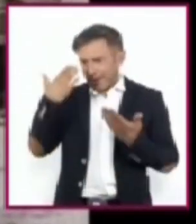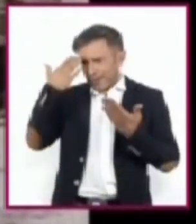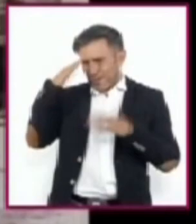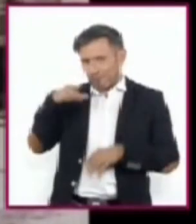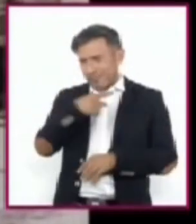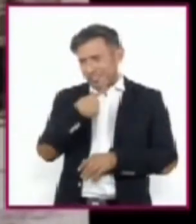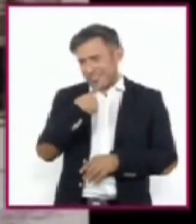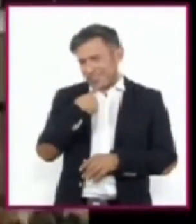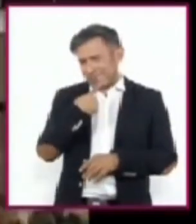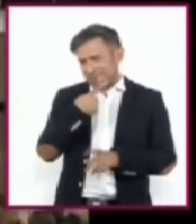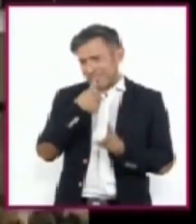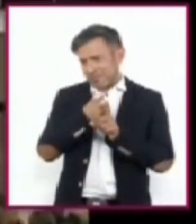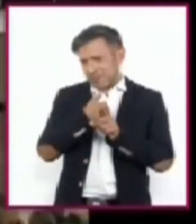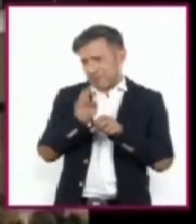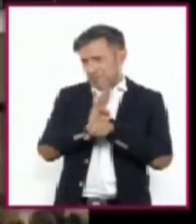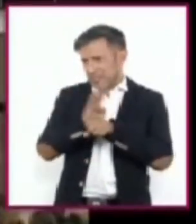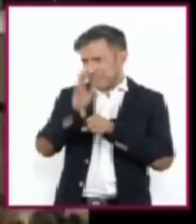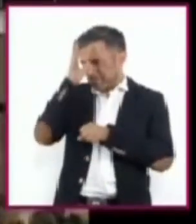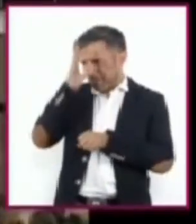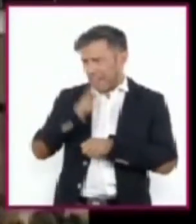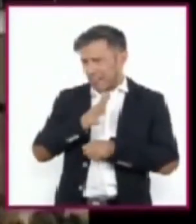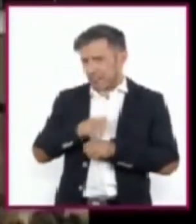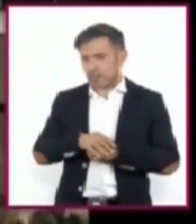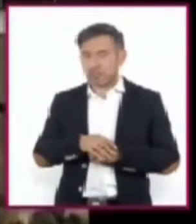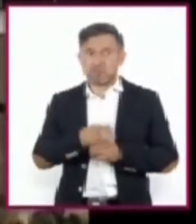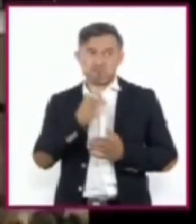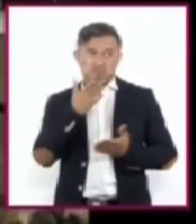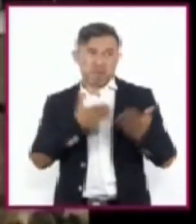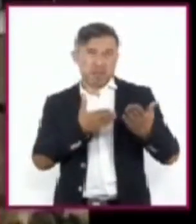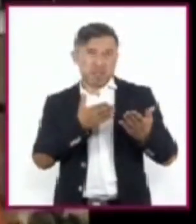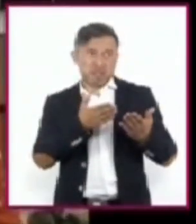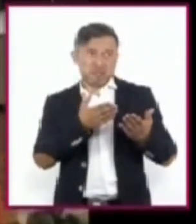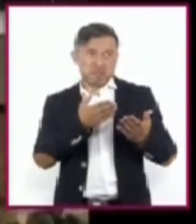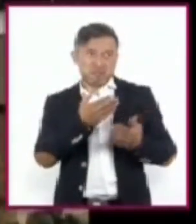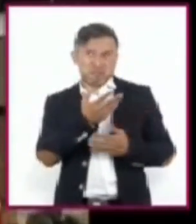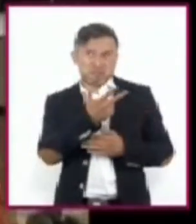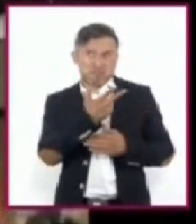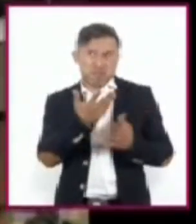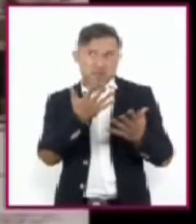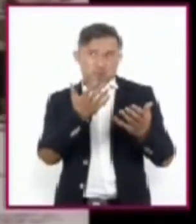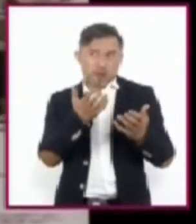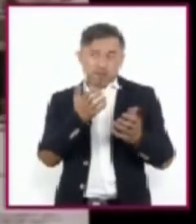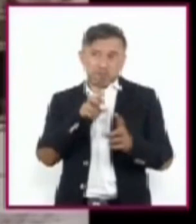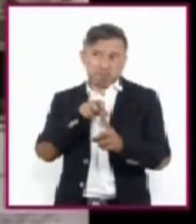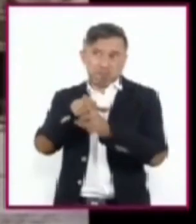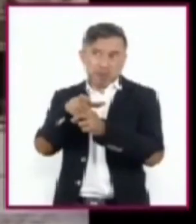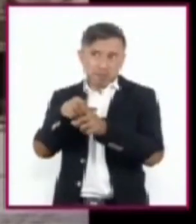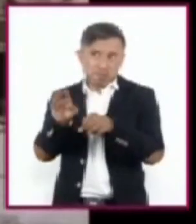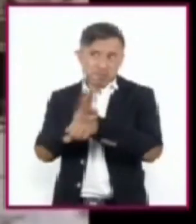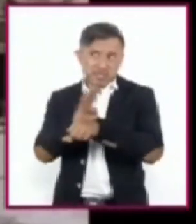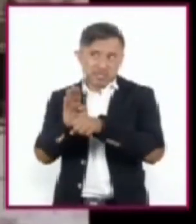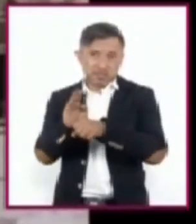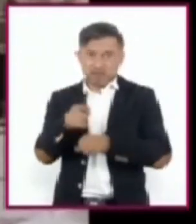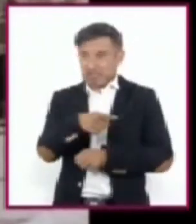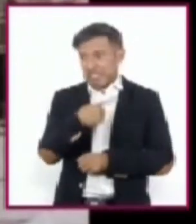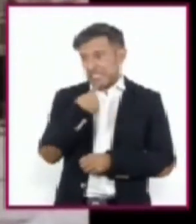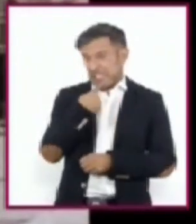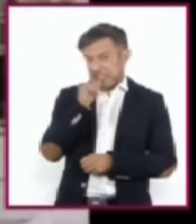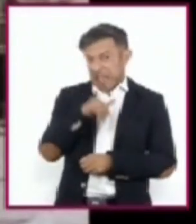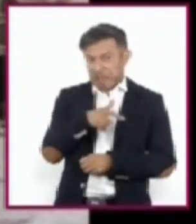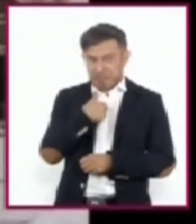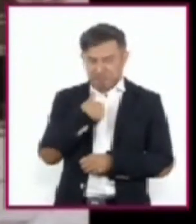says he's a businessman. Maybe they want you for business, Dizzy. Well, that's what he says, but I don't believe